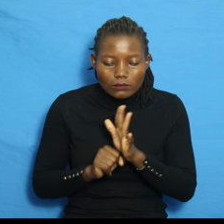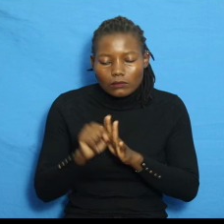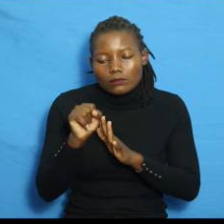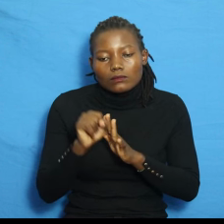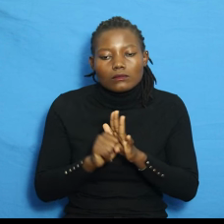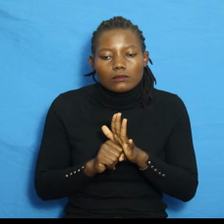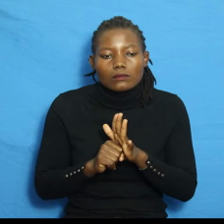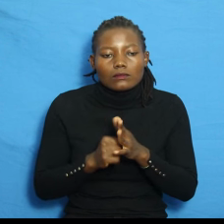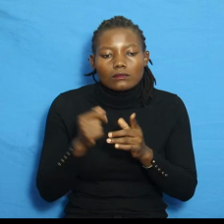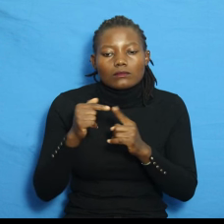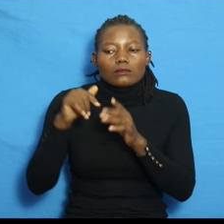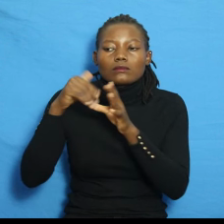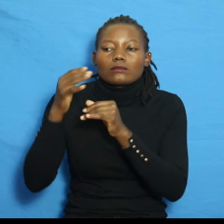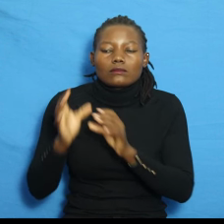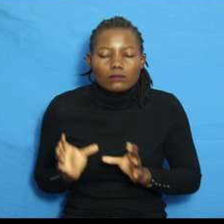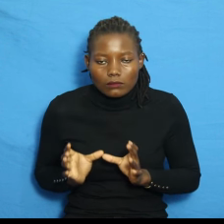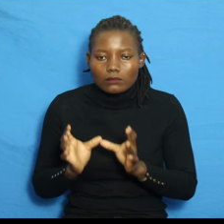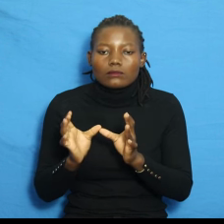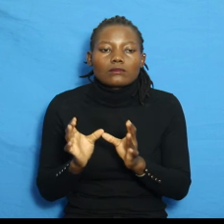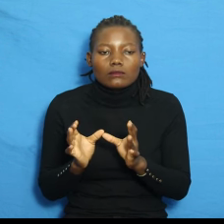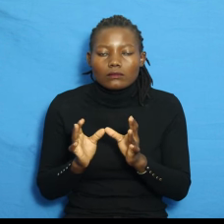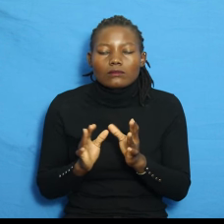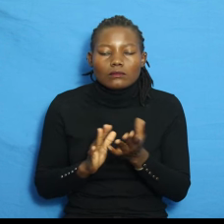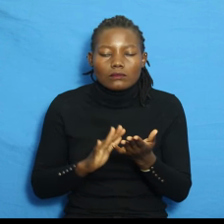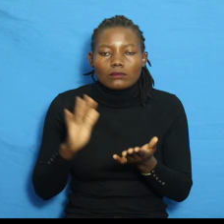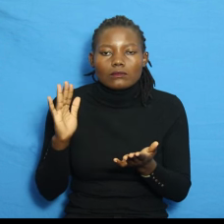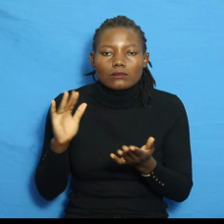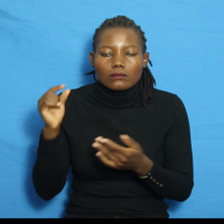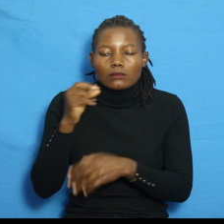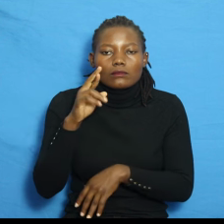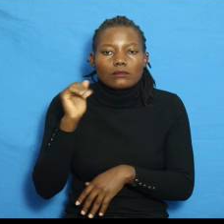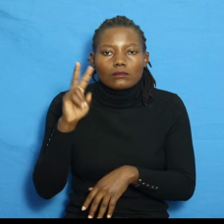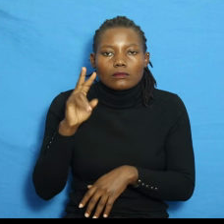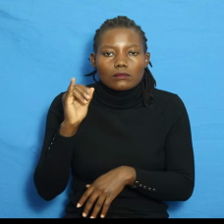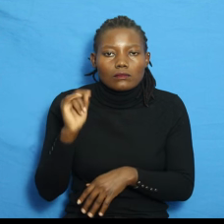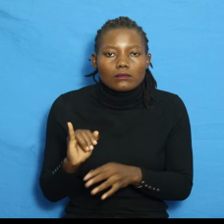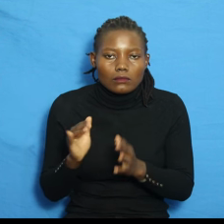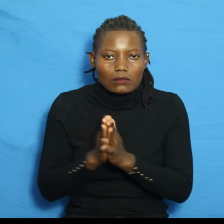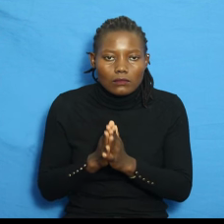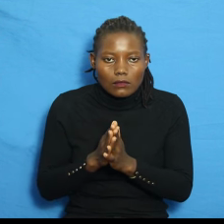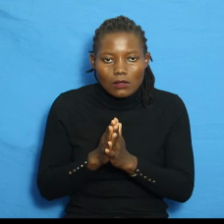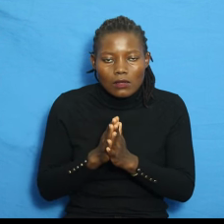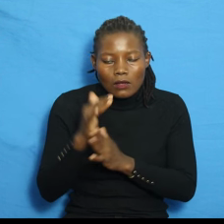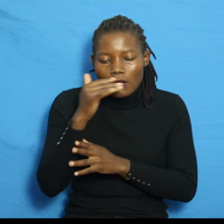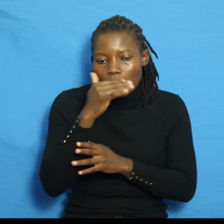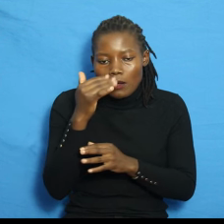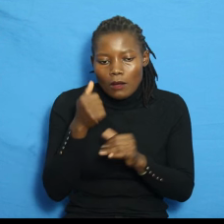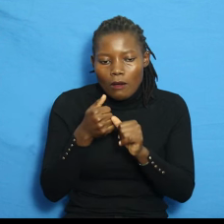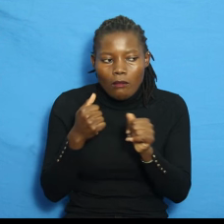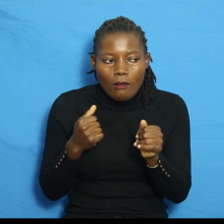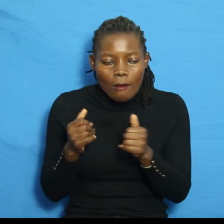it is now only left to be subjected to the external forces, mainly the force of